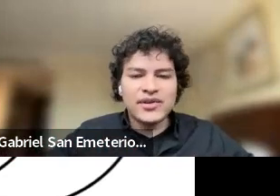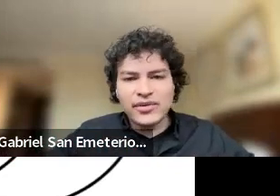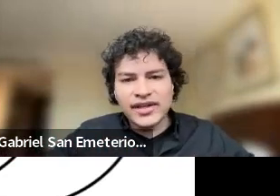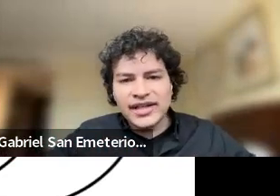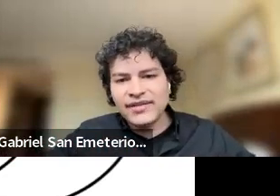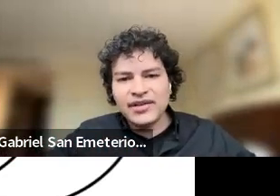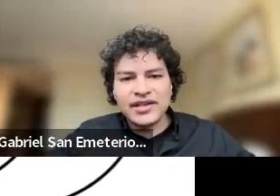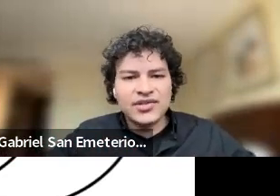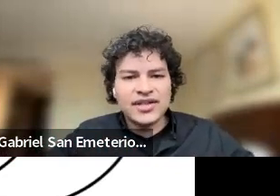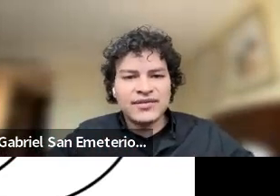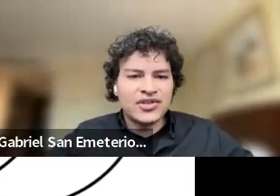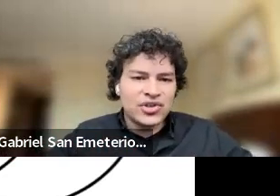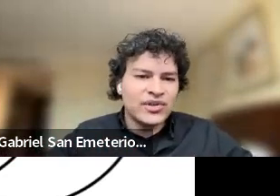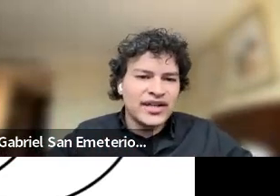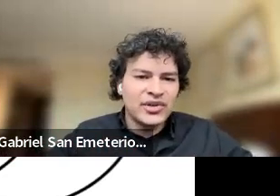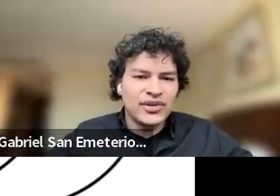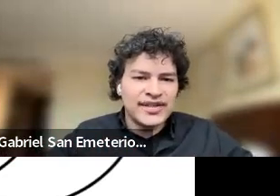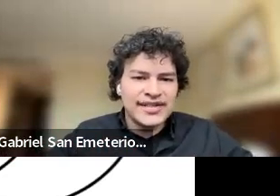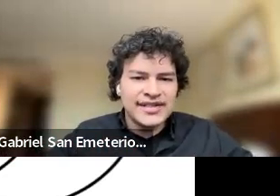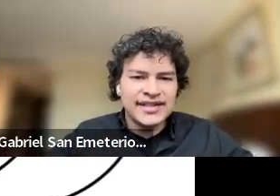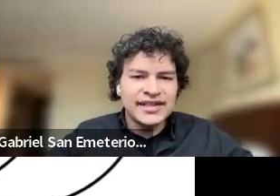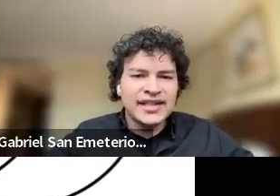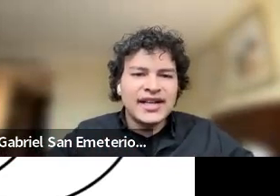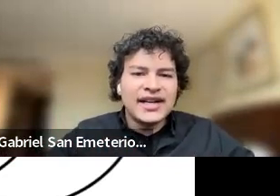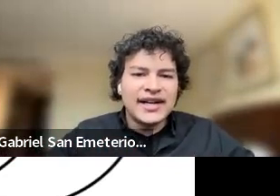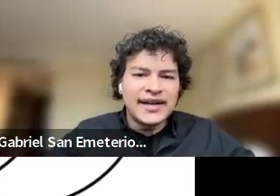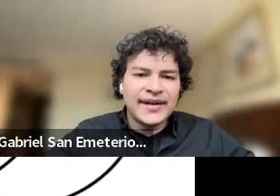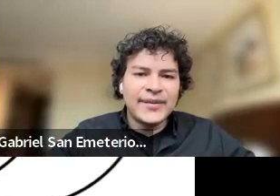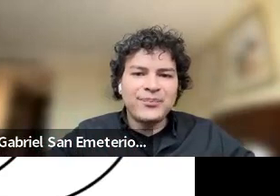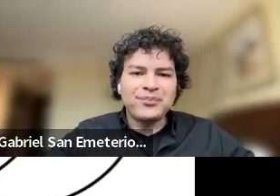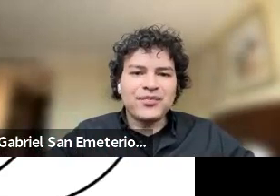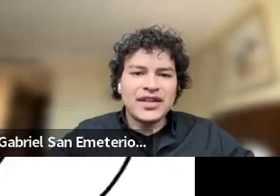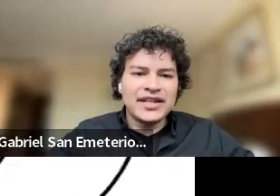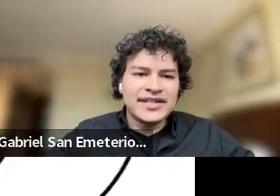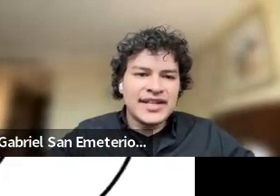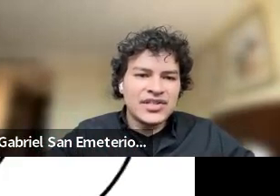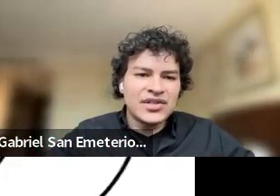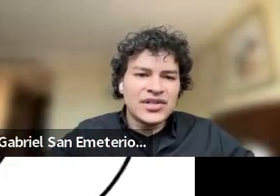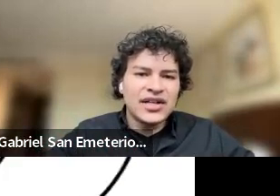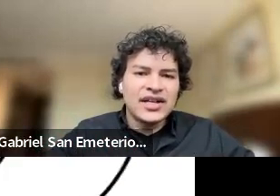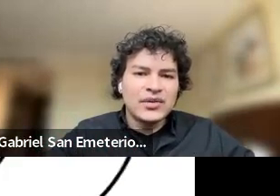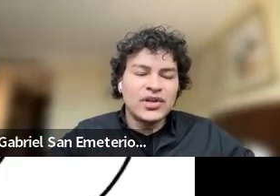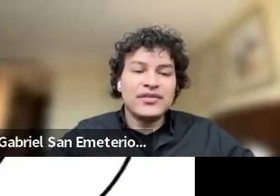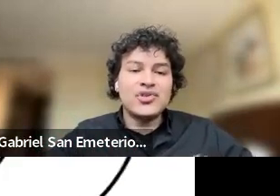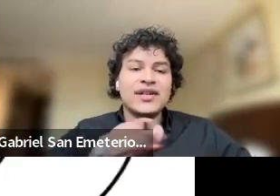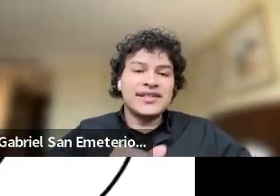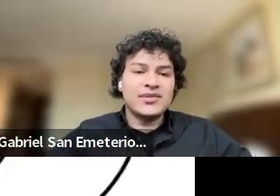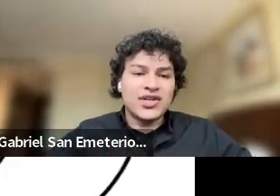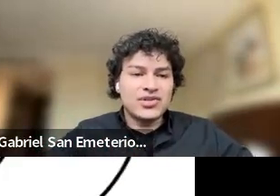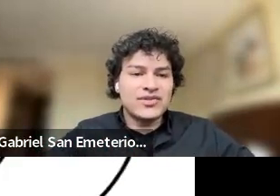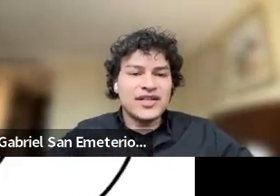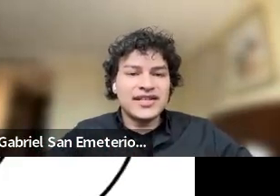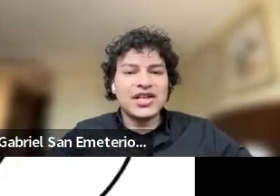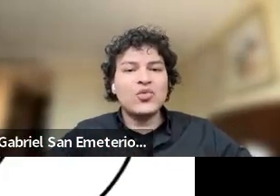but just very quickly, I'm going to show you how this is done. In the center, well, you should